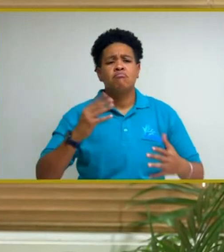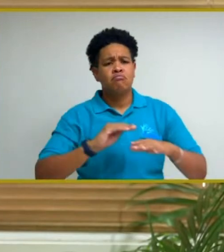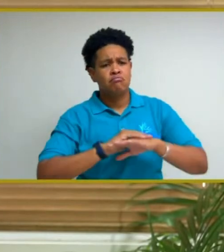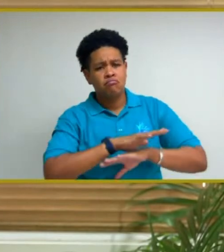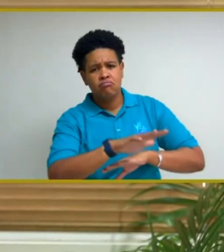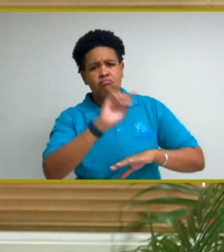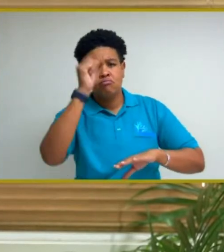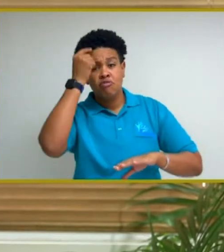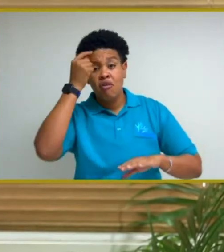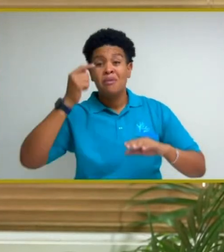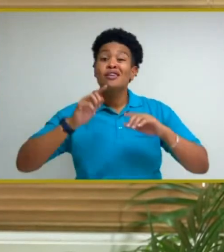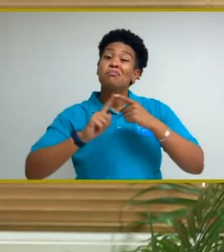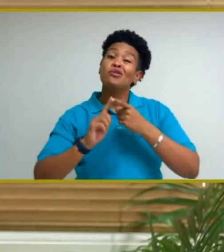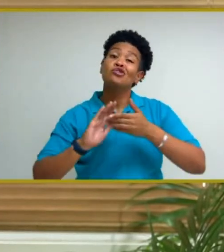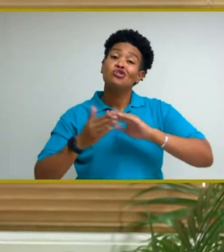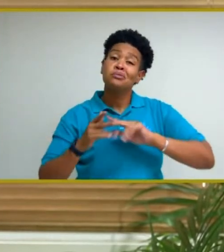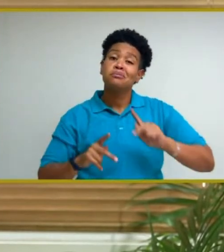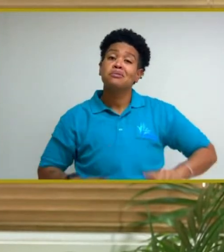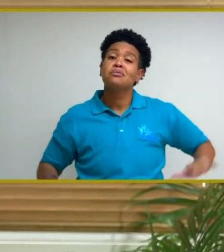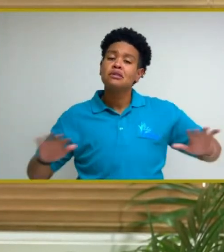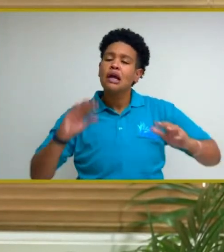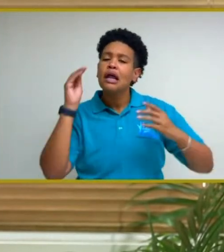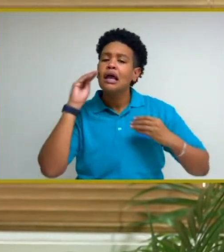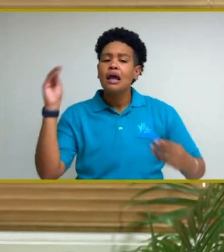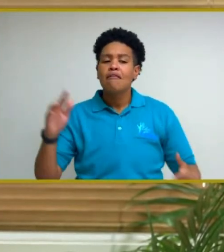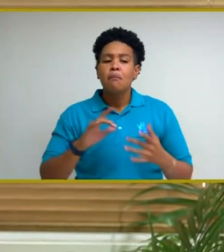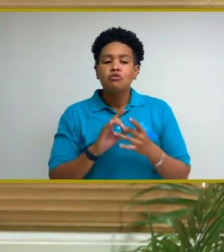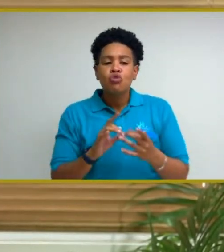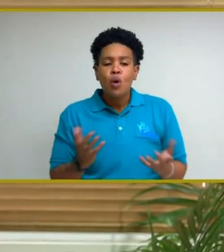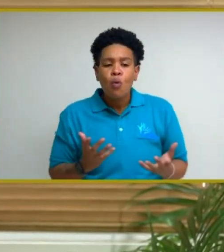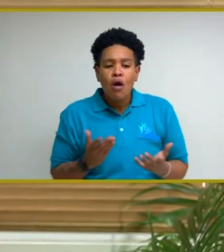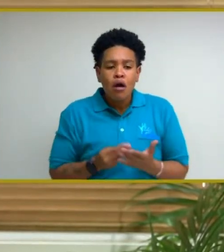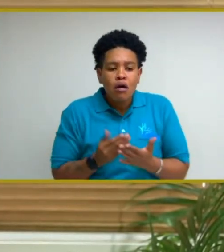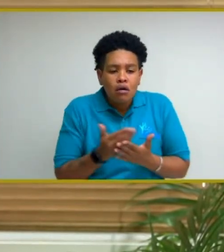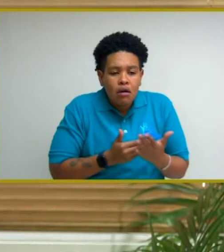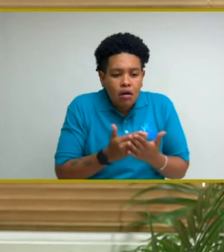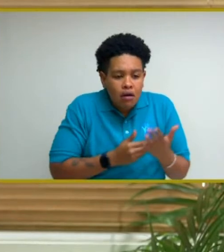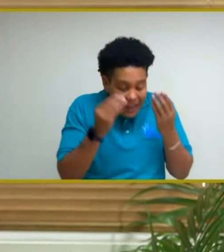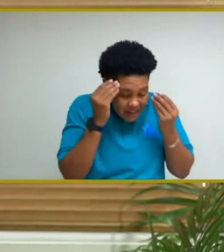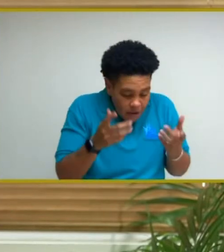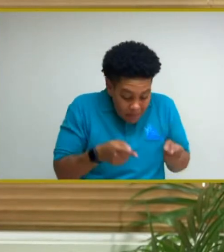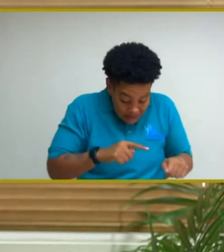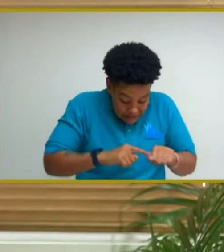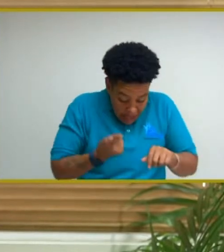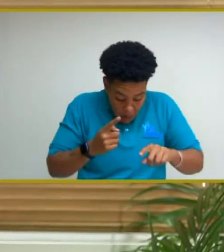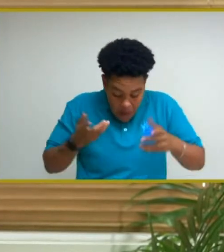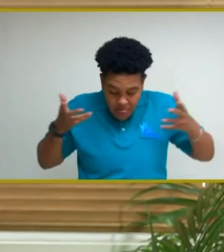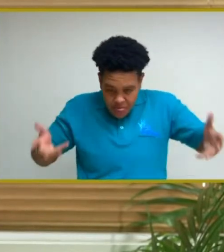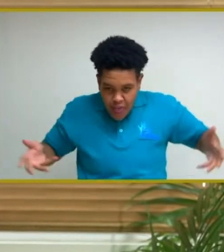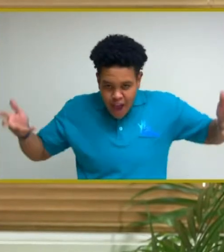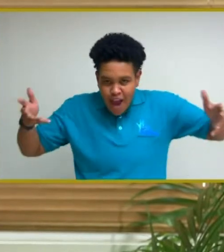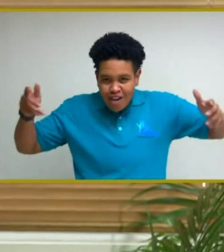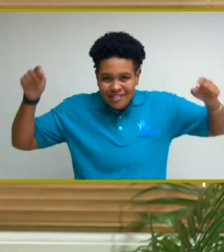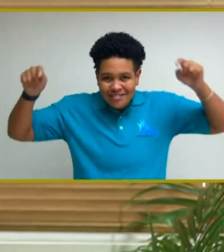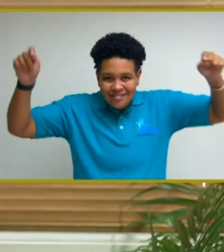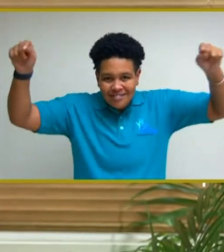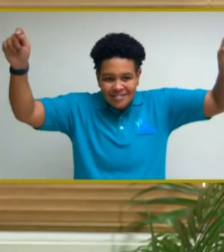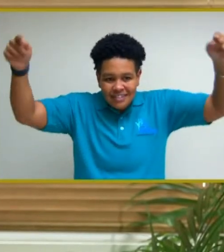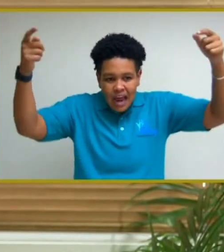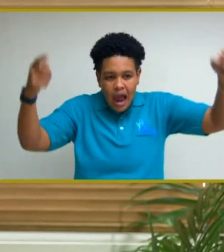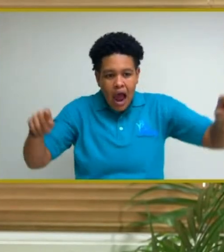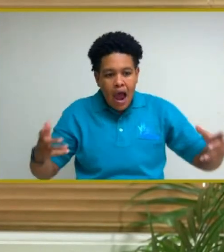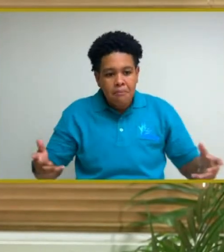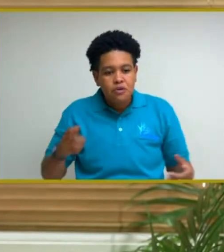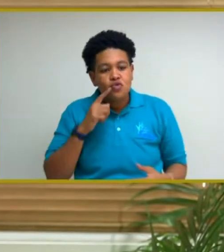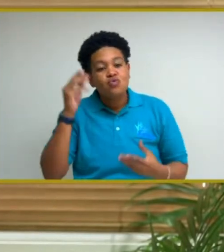information because of the data. And the data starts in the field. So,